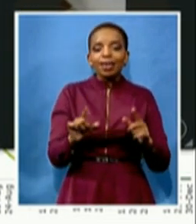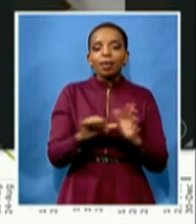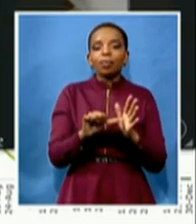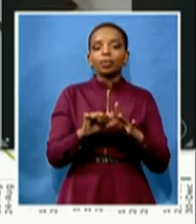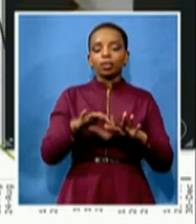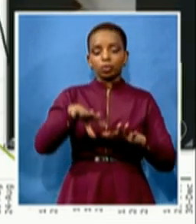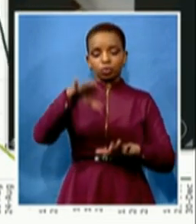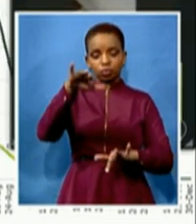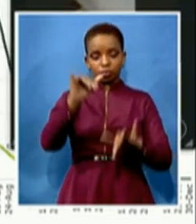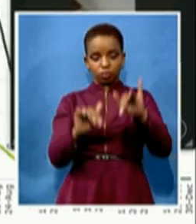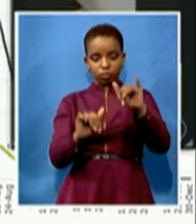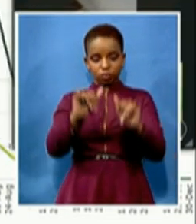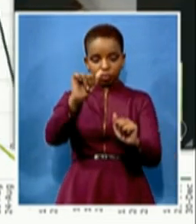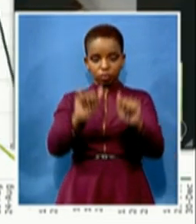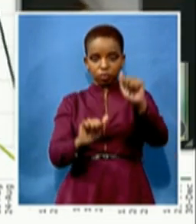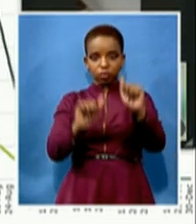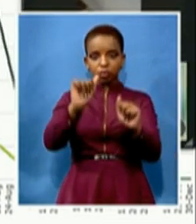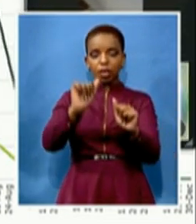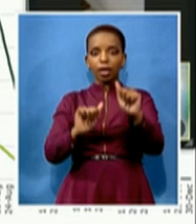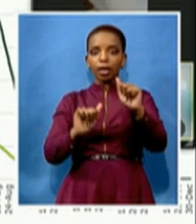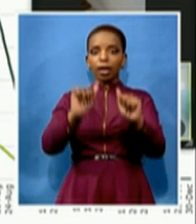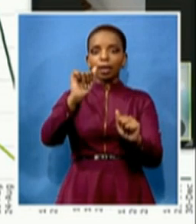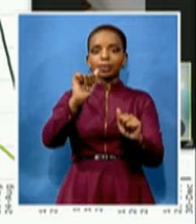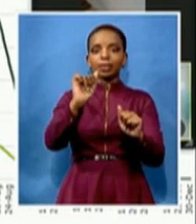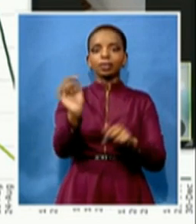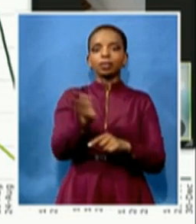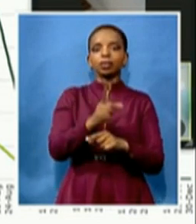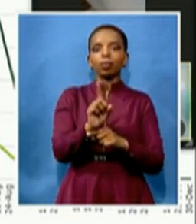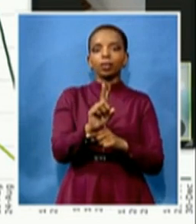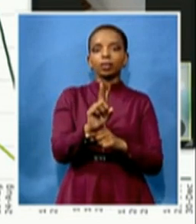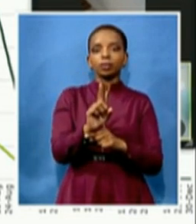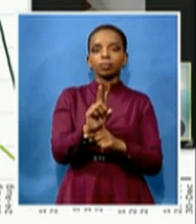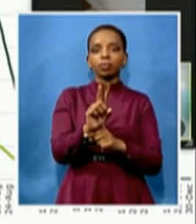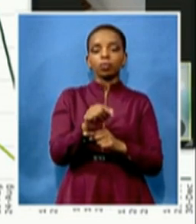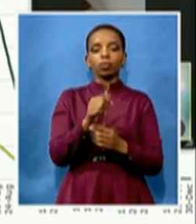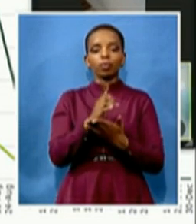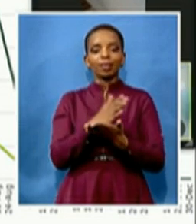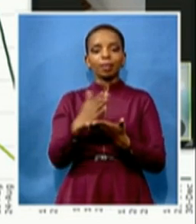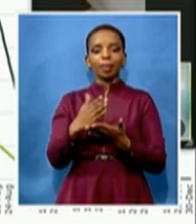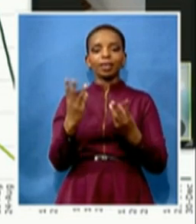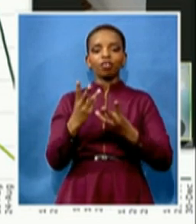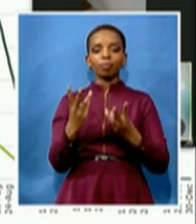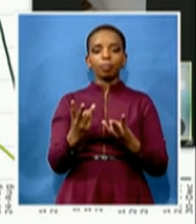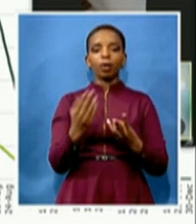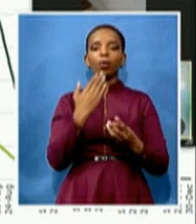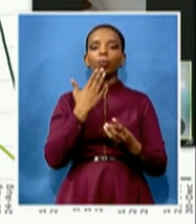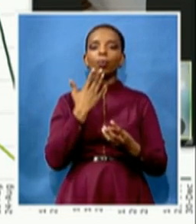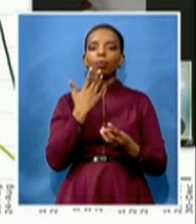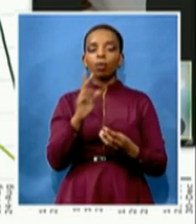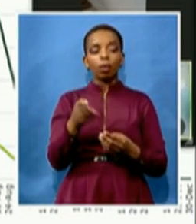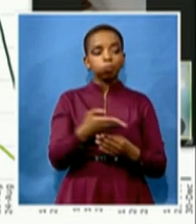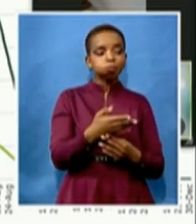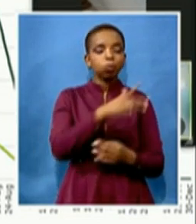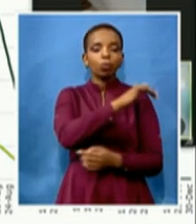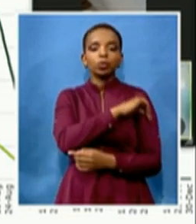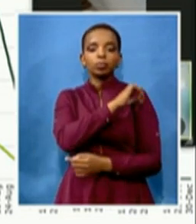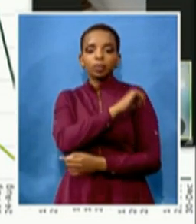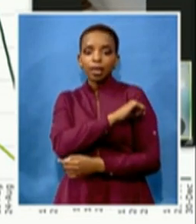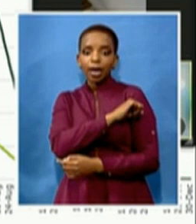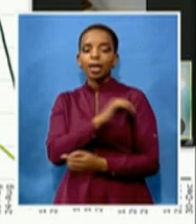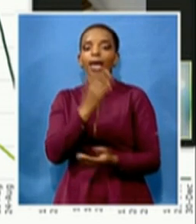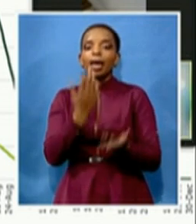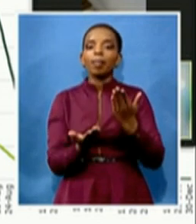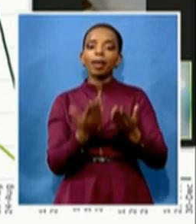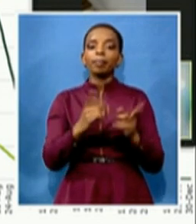the part of the admissions that relate to people who haven't quite been determined as being COVID